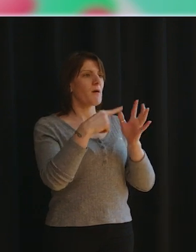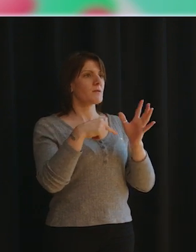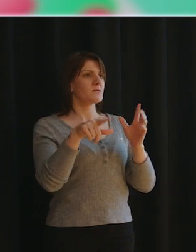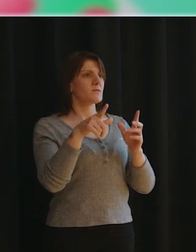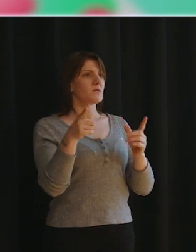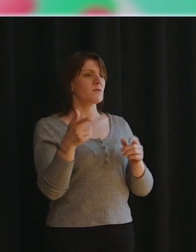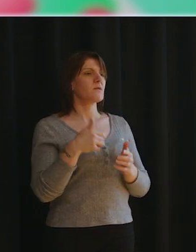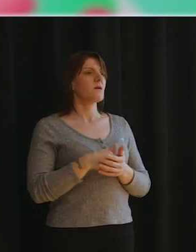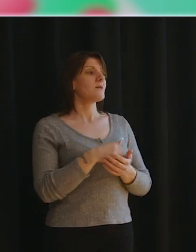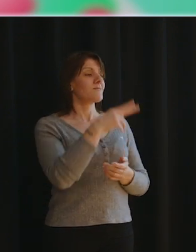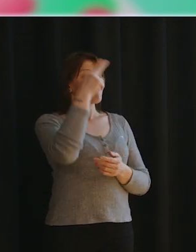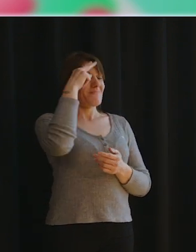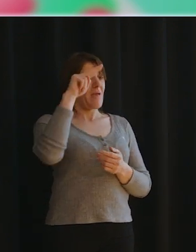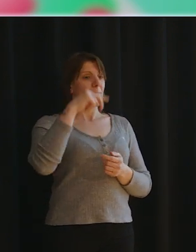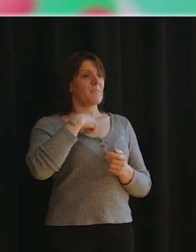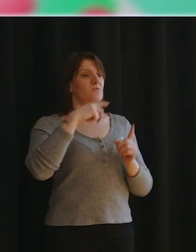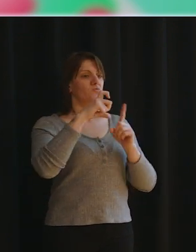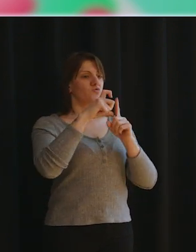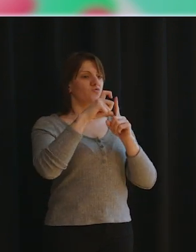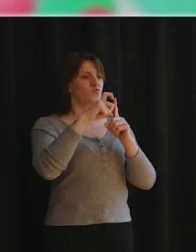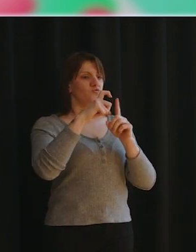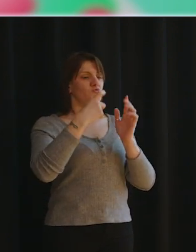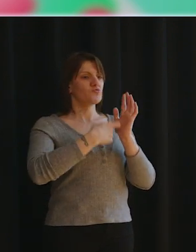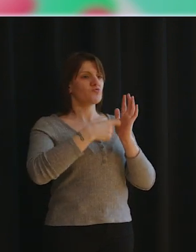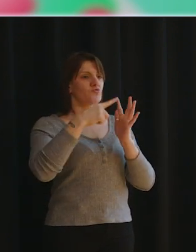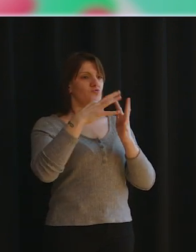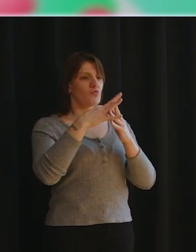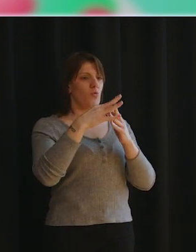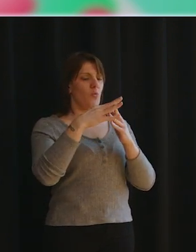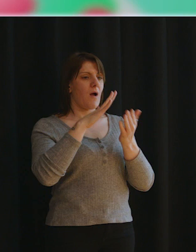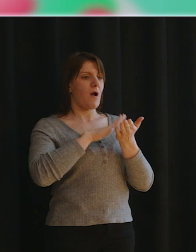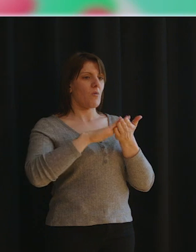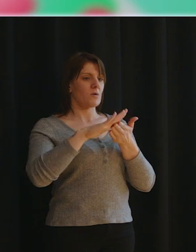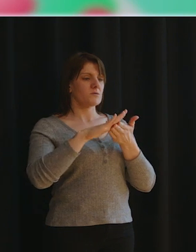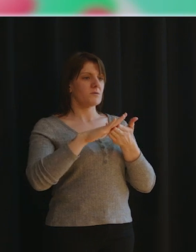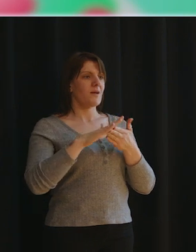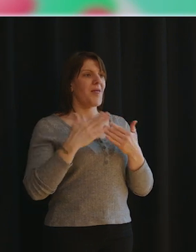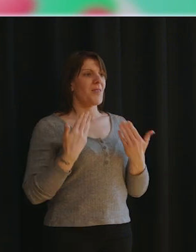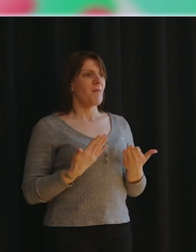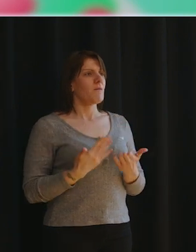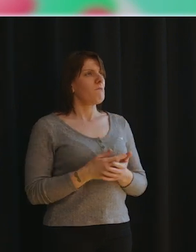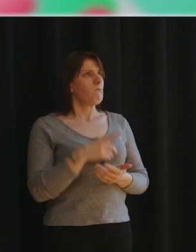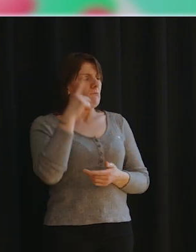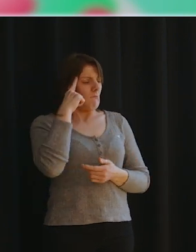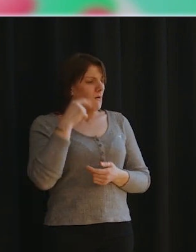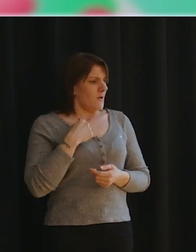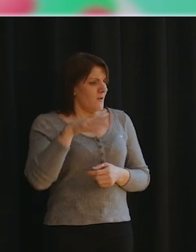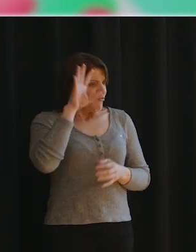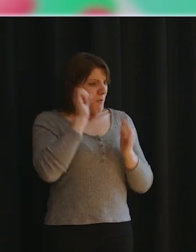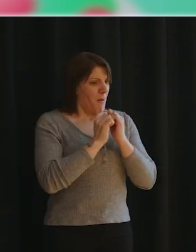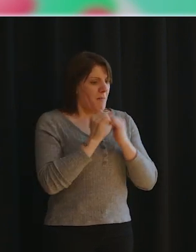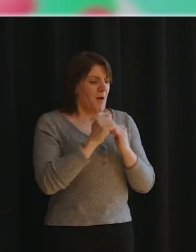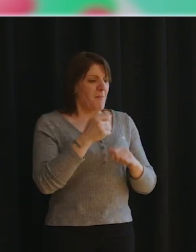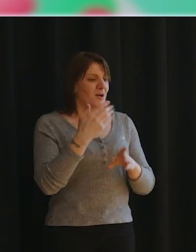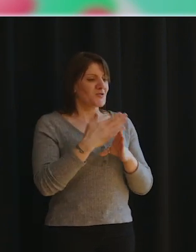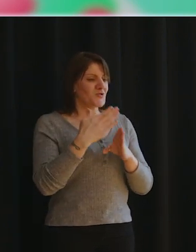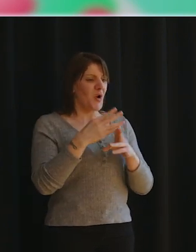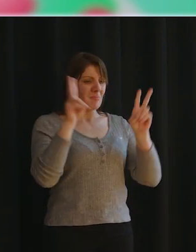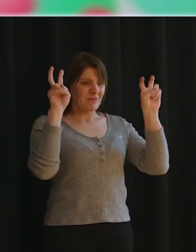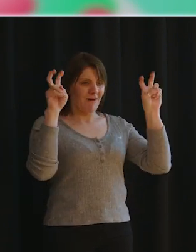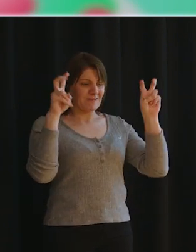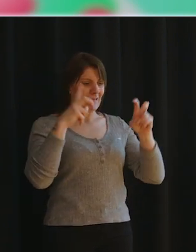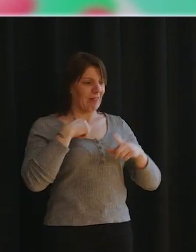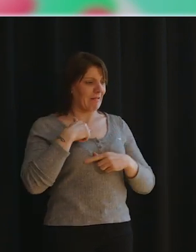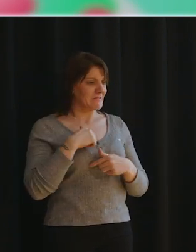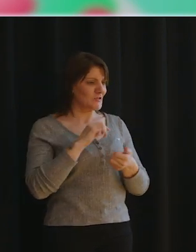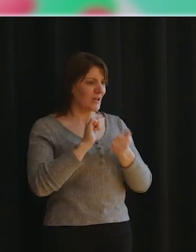myself properly. My name is Drew Howard. I'm currently I've got to remember my own job title now, it changes quite frequently, I'll be honest with